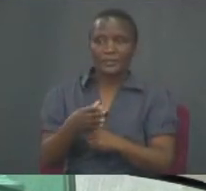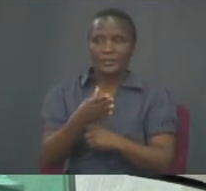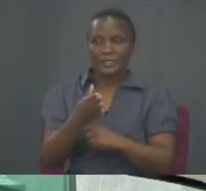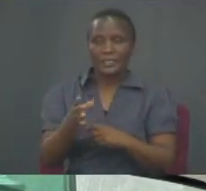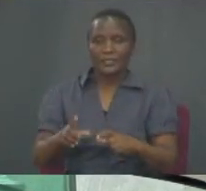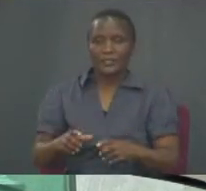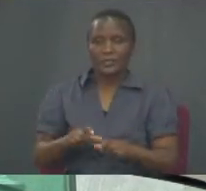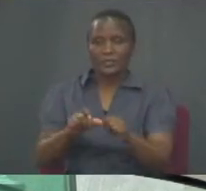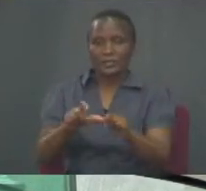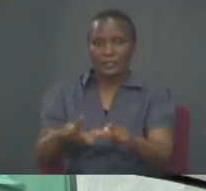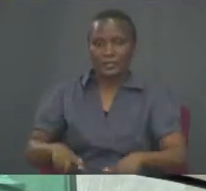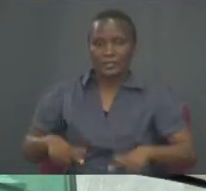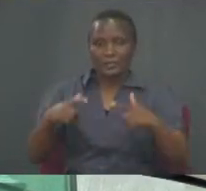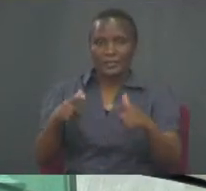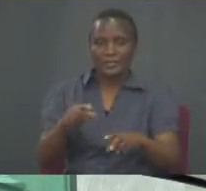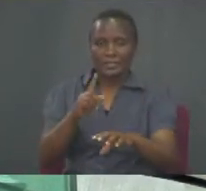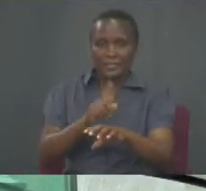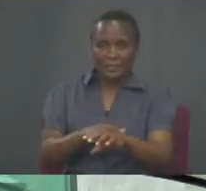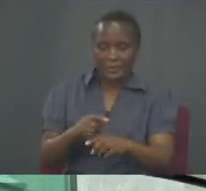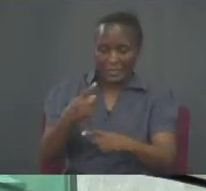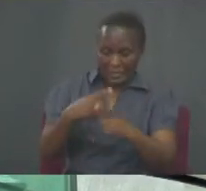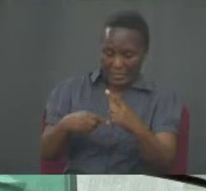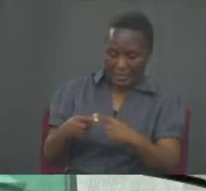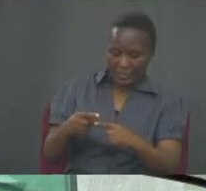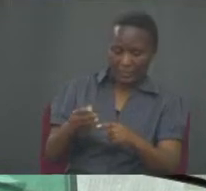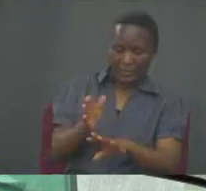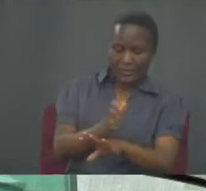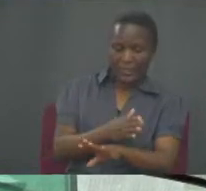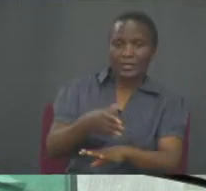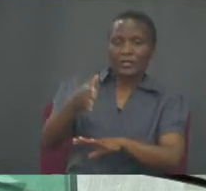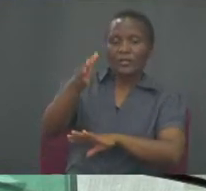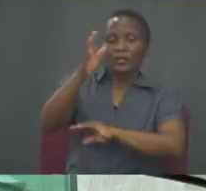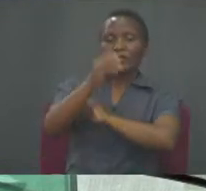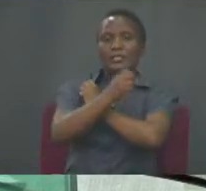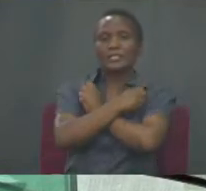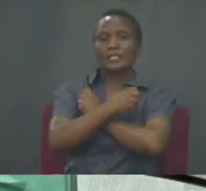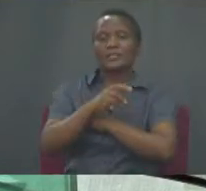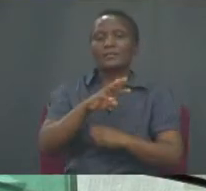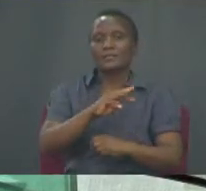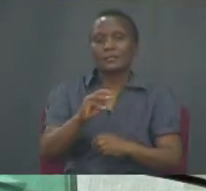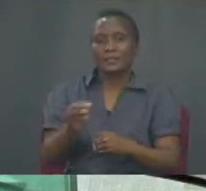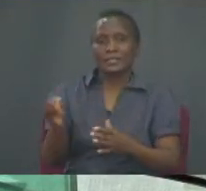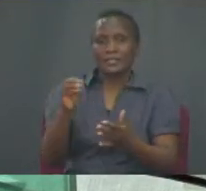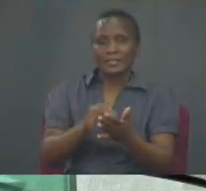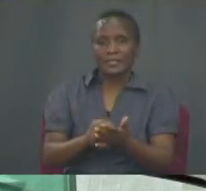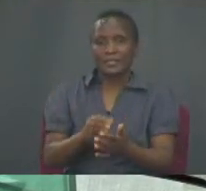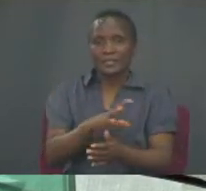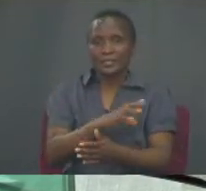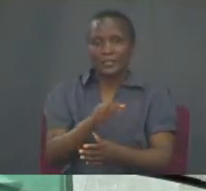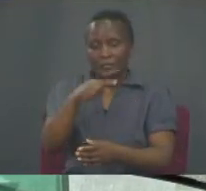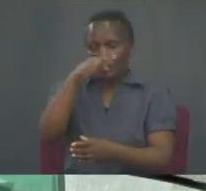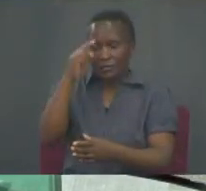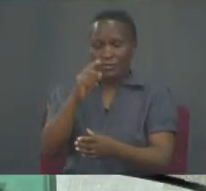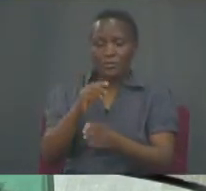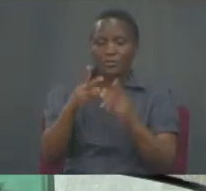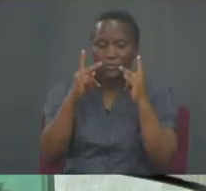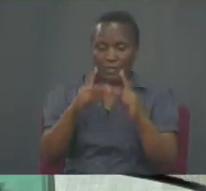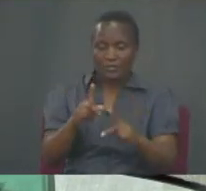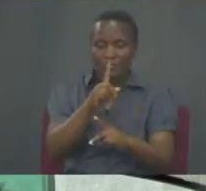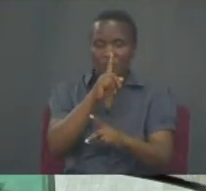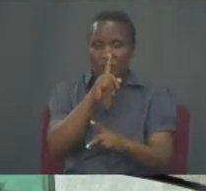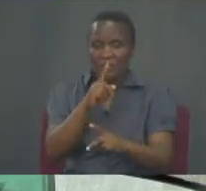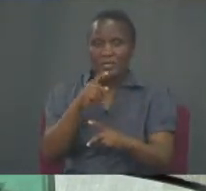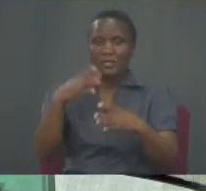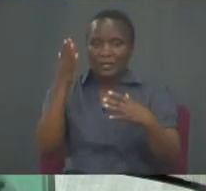God loves them still. He sets them free from the oppressor. But because of peace and quiet and ease, they do